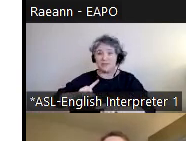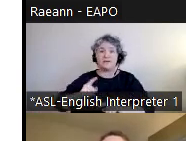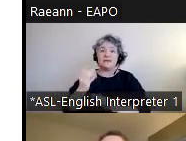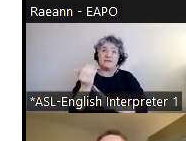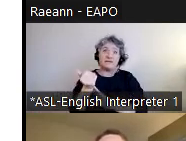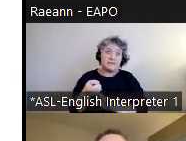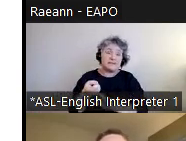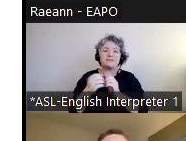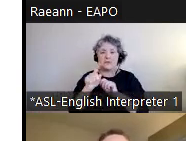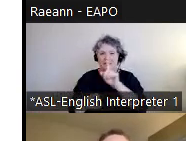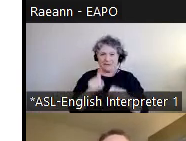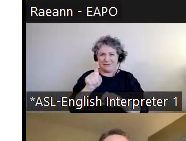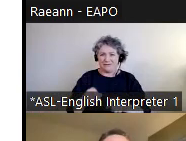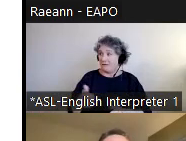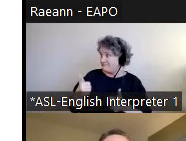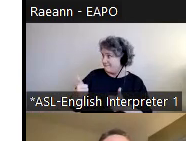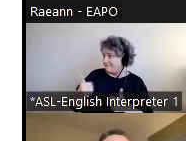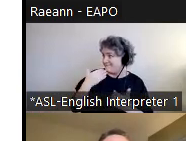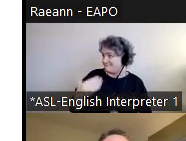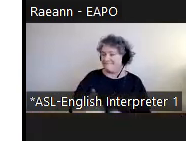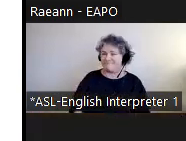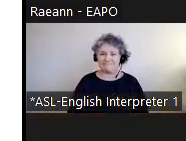more questions for you. Excellent.